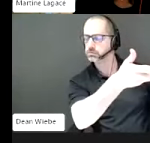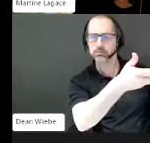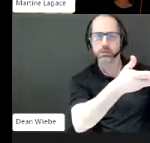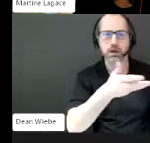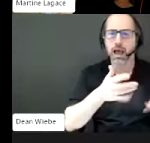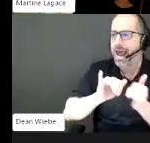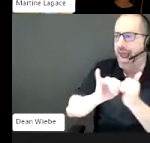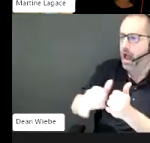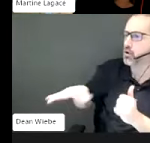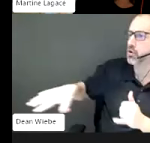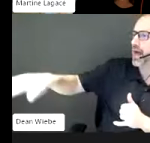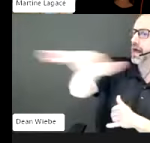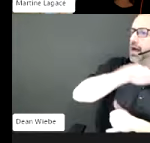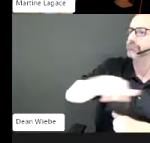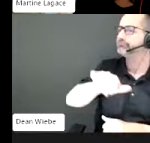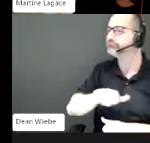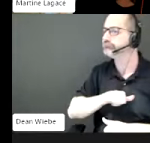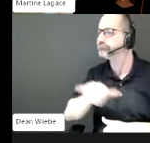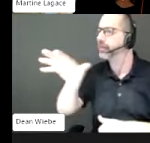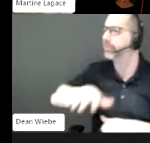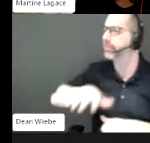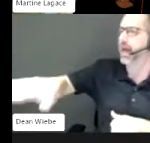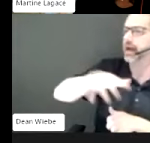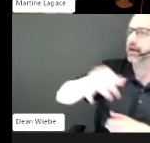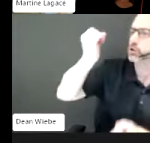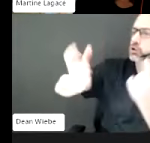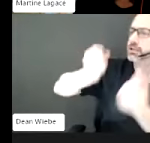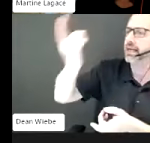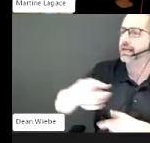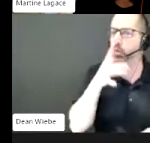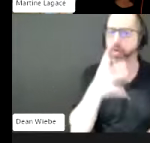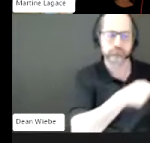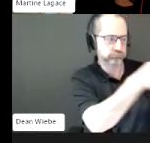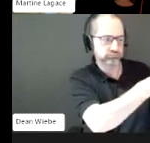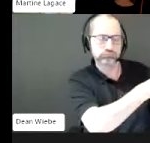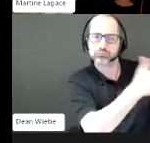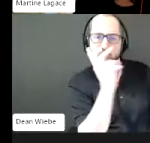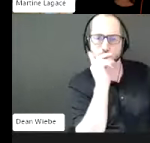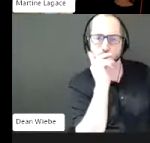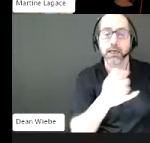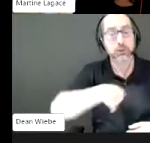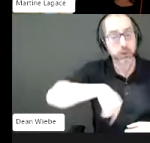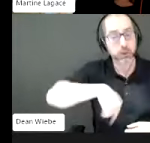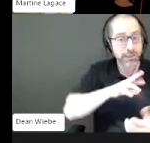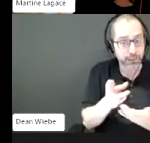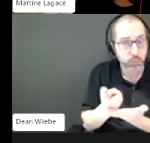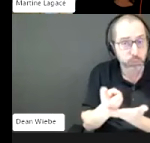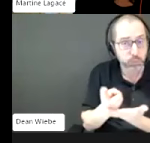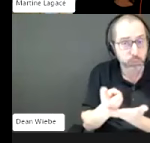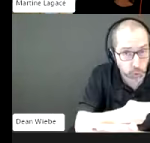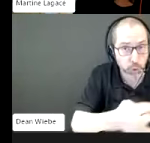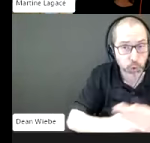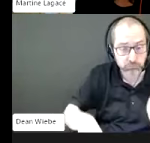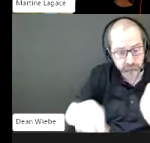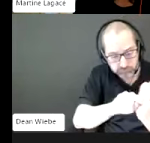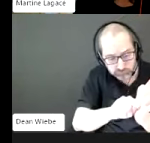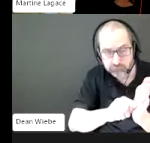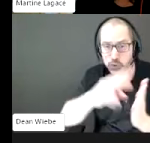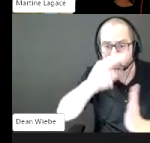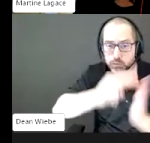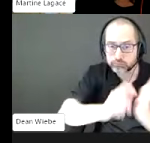and on society in general. So it was a critical review of literature, and we focused on different